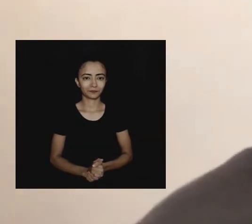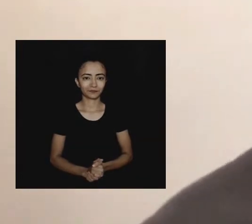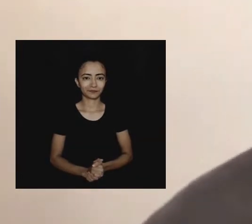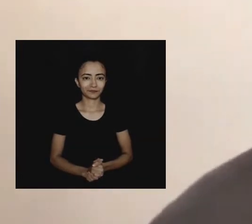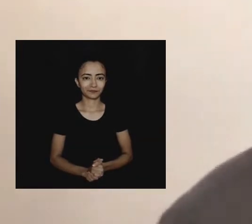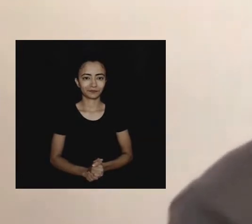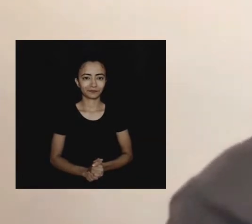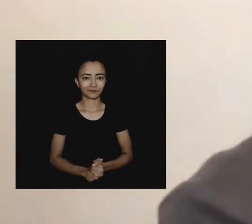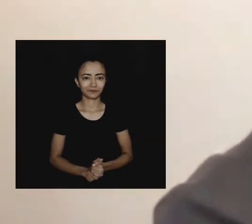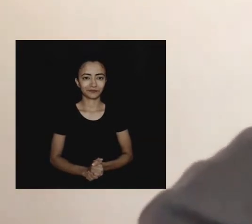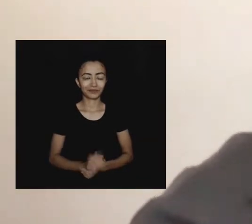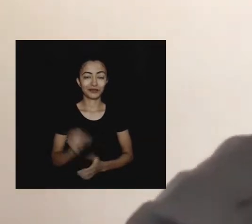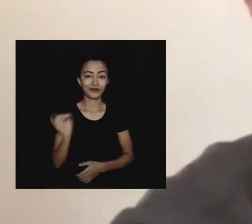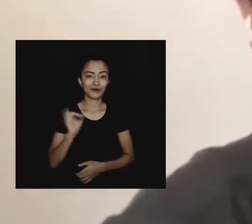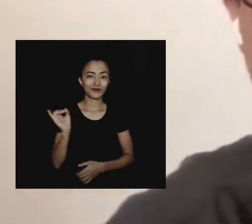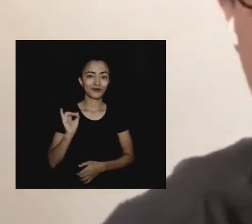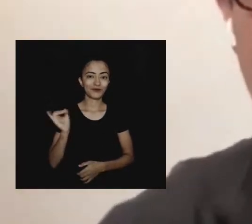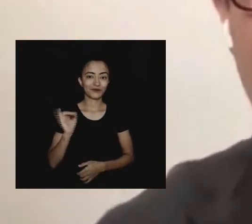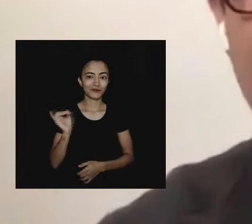Oi?